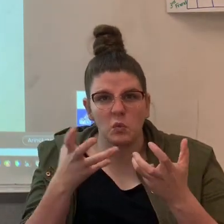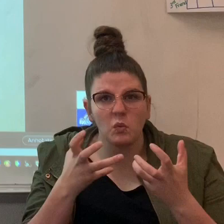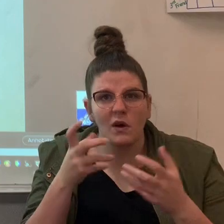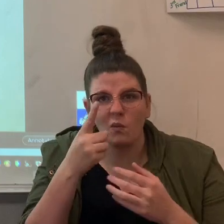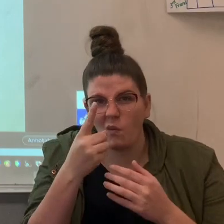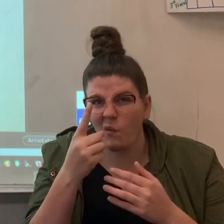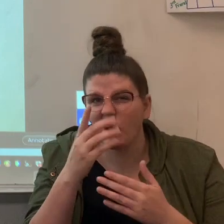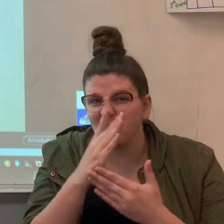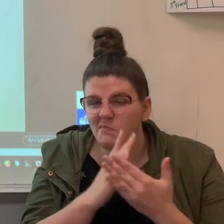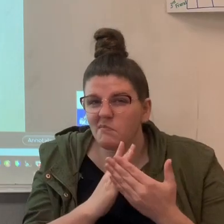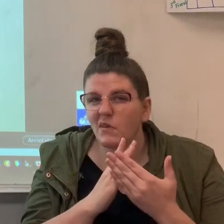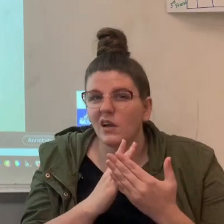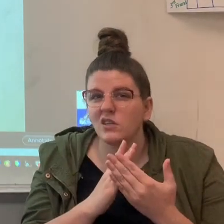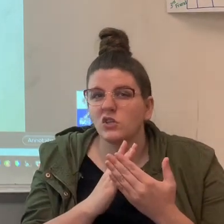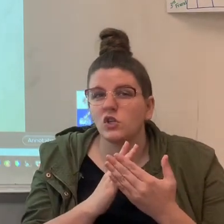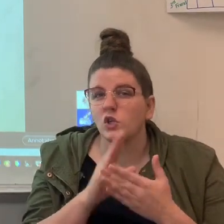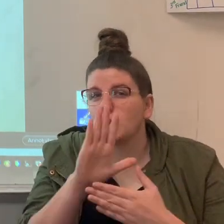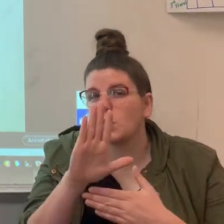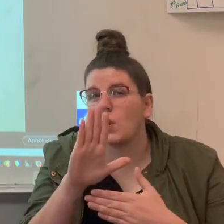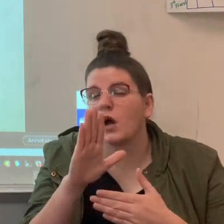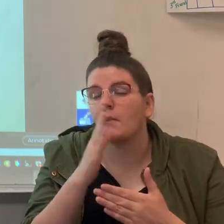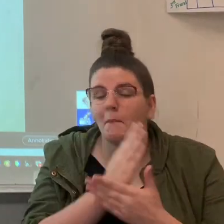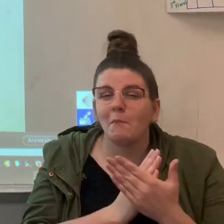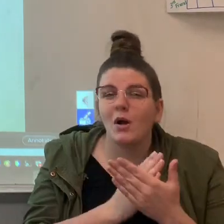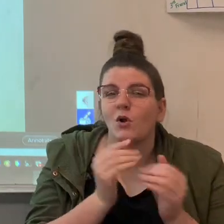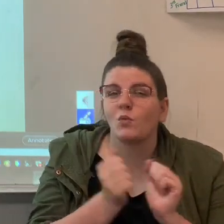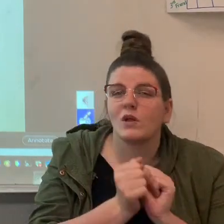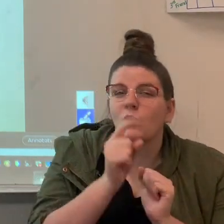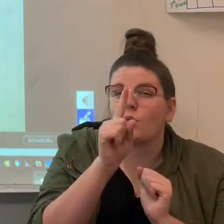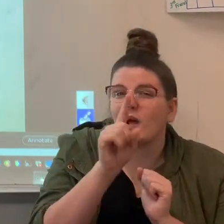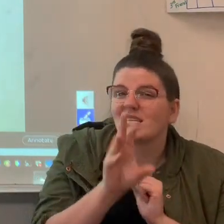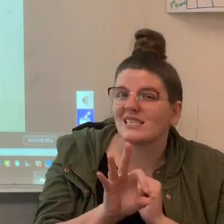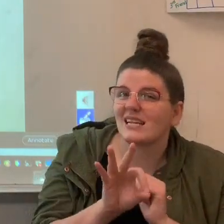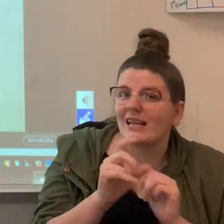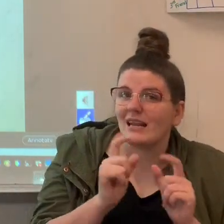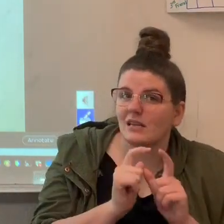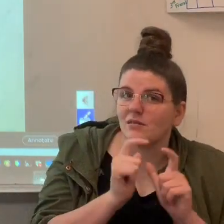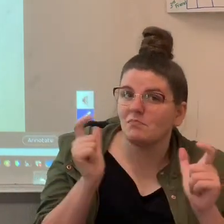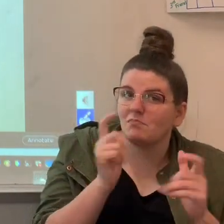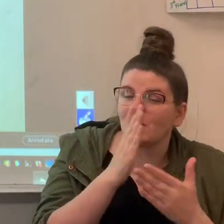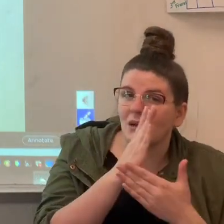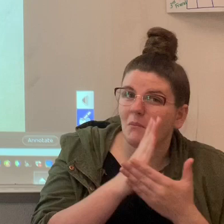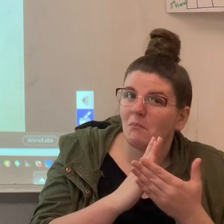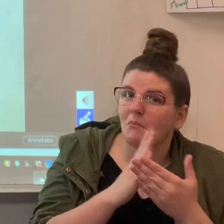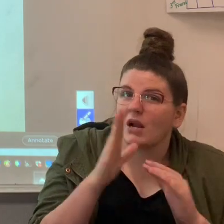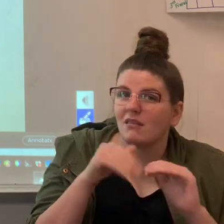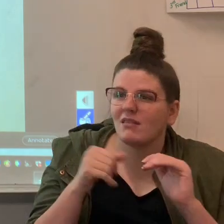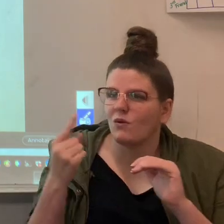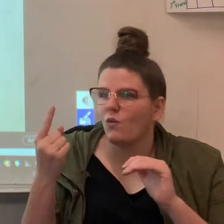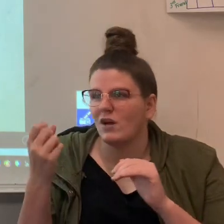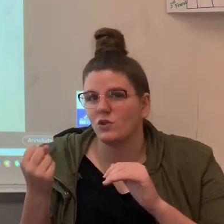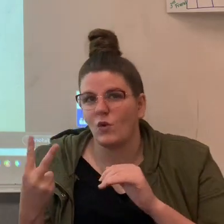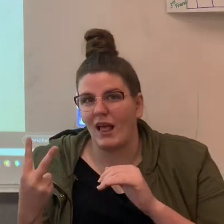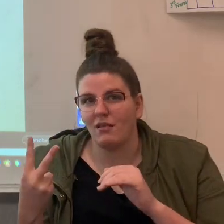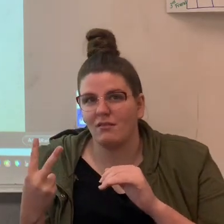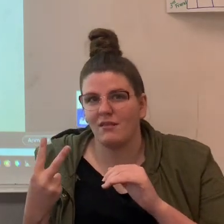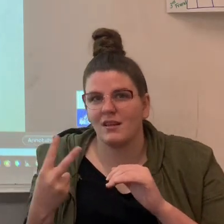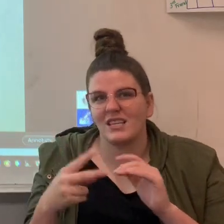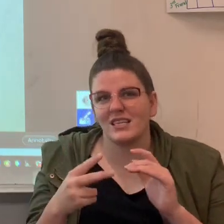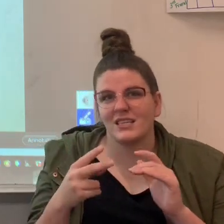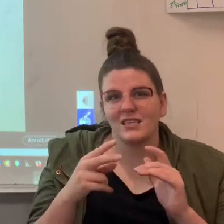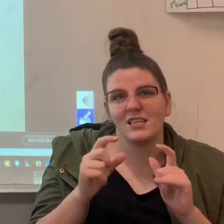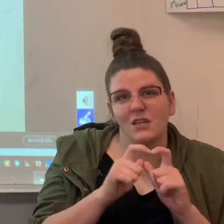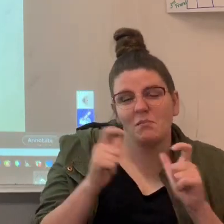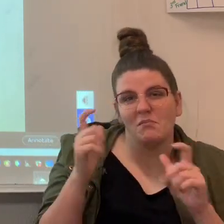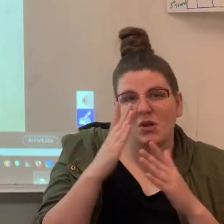your piece with 1/9 is going to be a larger piece than 1/12. So the bigger rectangle is